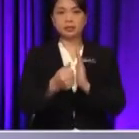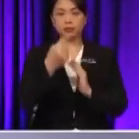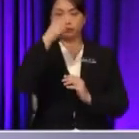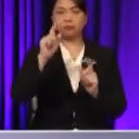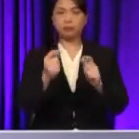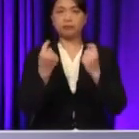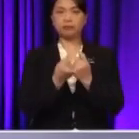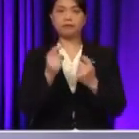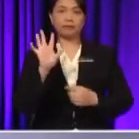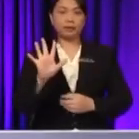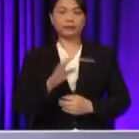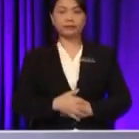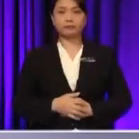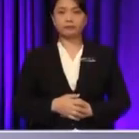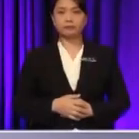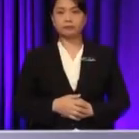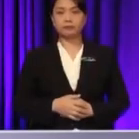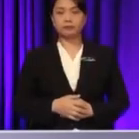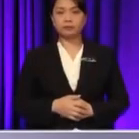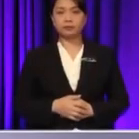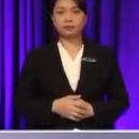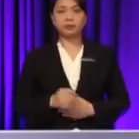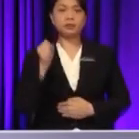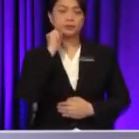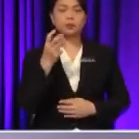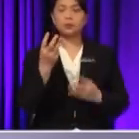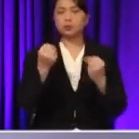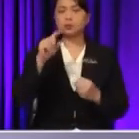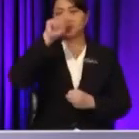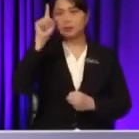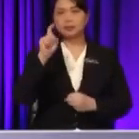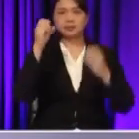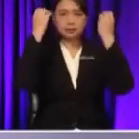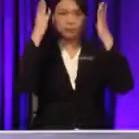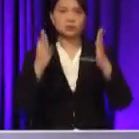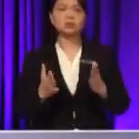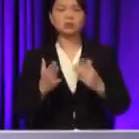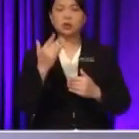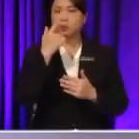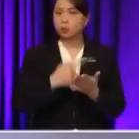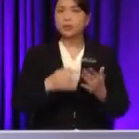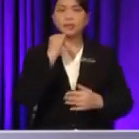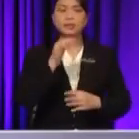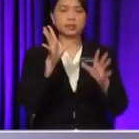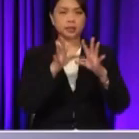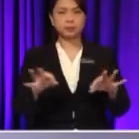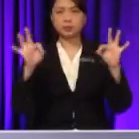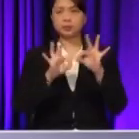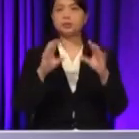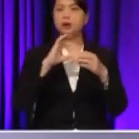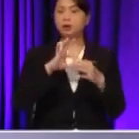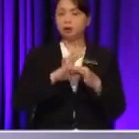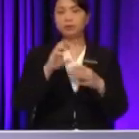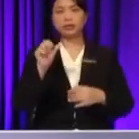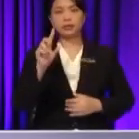5 pupils. Now, I would like to ask Teacher Mira, before we proceed with our lesson for this segment, what is the importance of adjectives